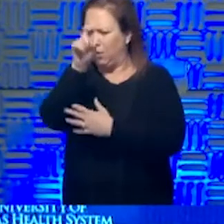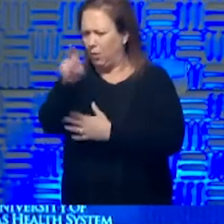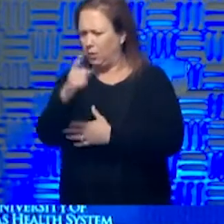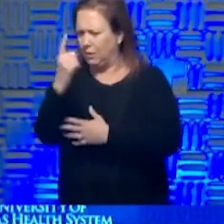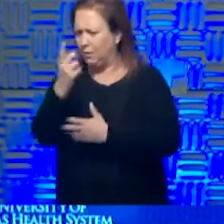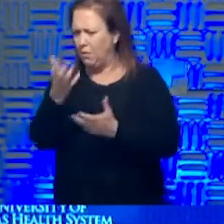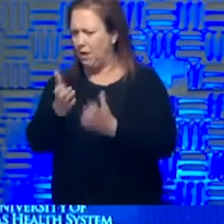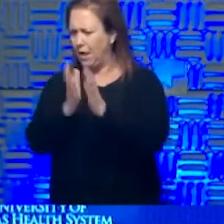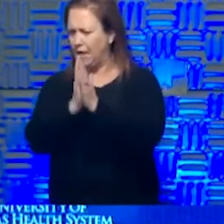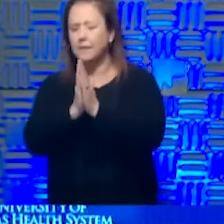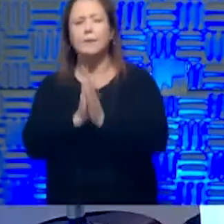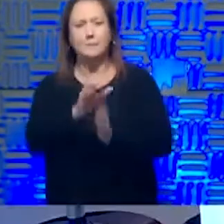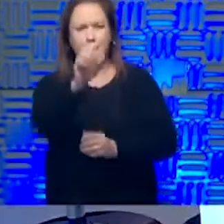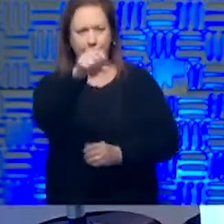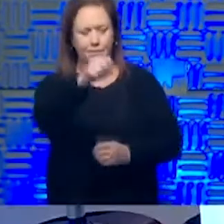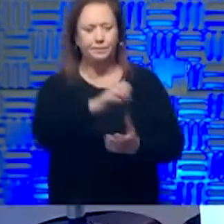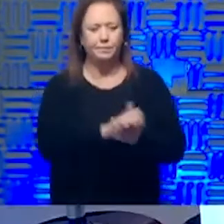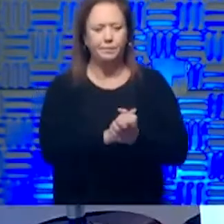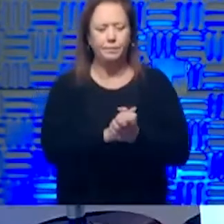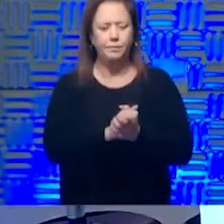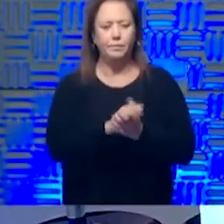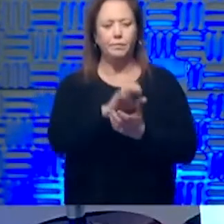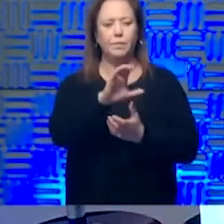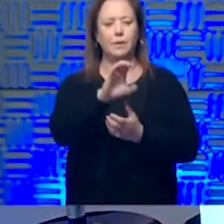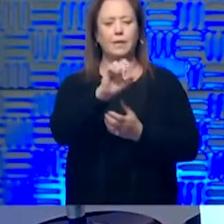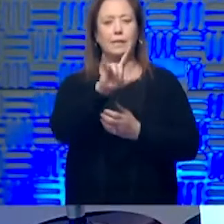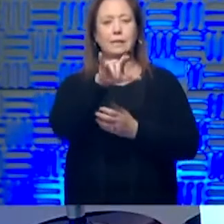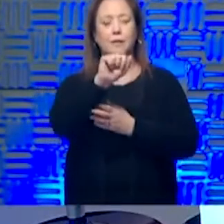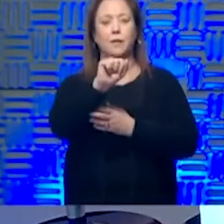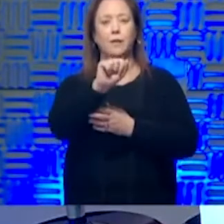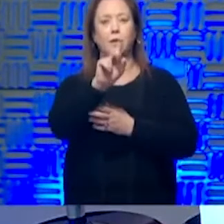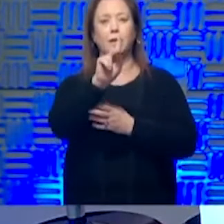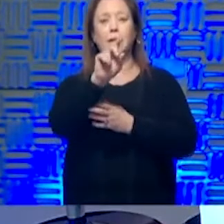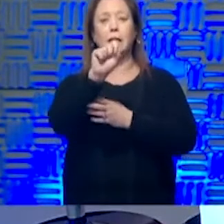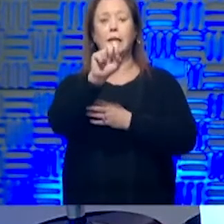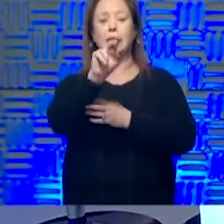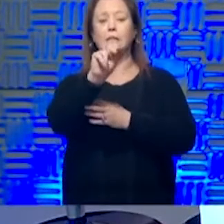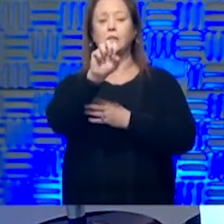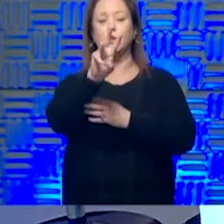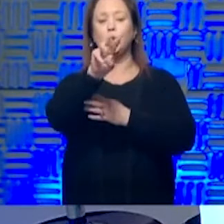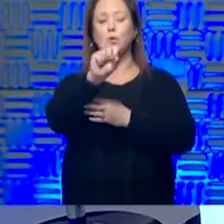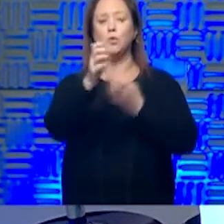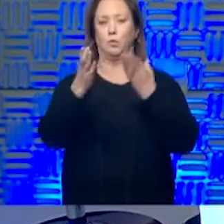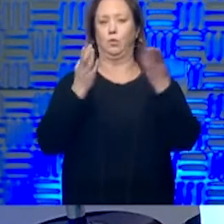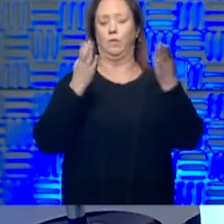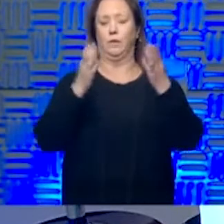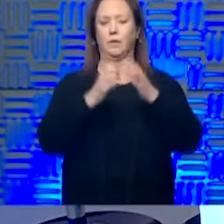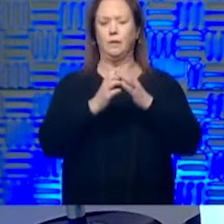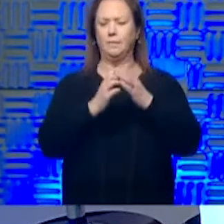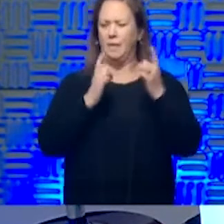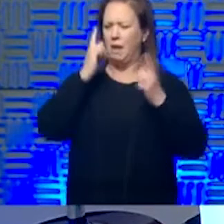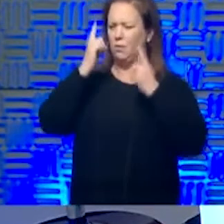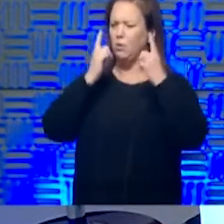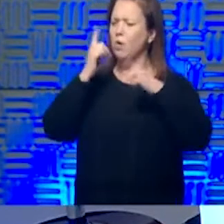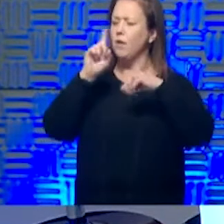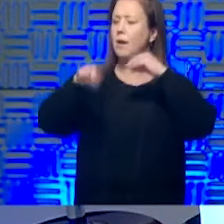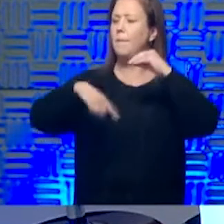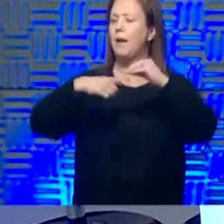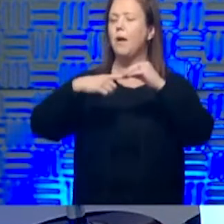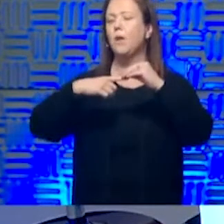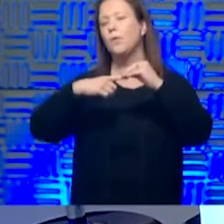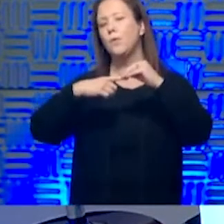right? Yeah, Celia with Kansas News Service. I was just wondering what you guys are hearing about